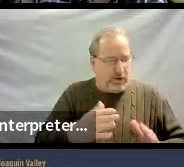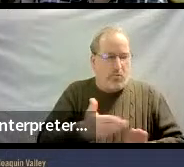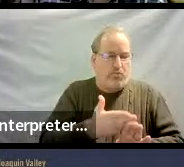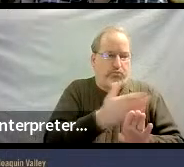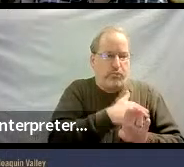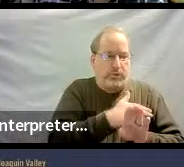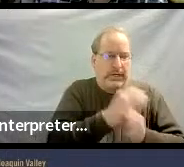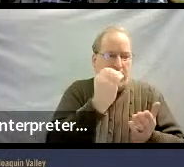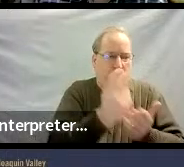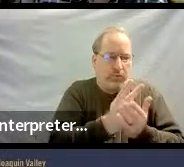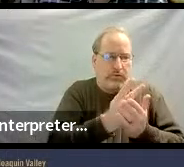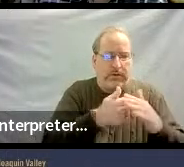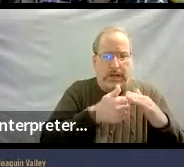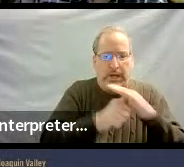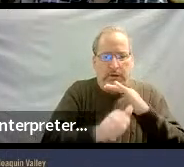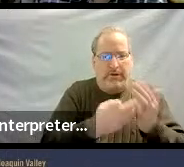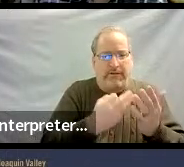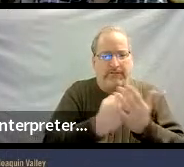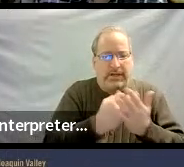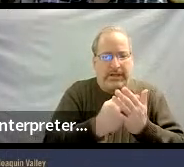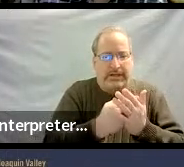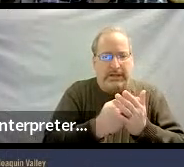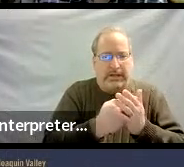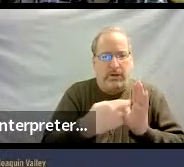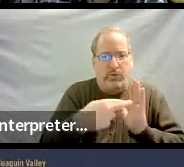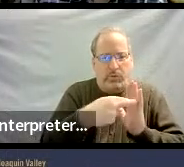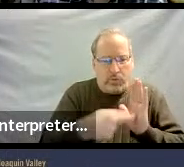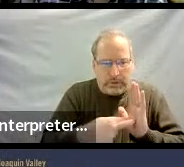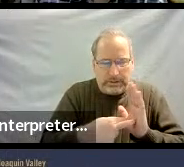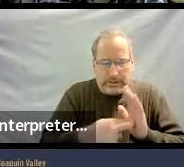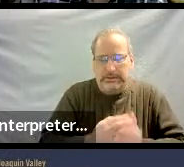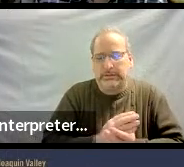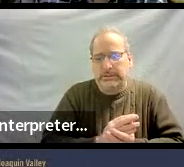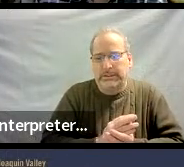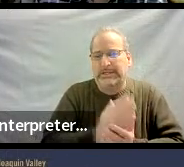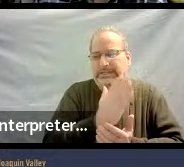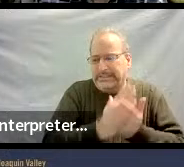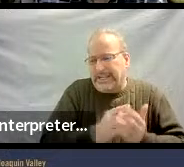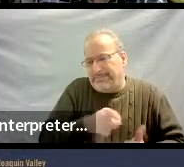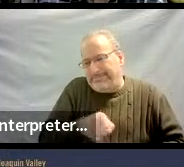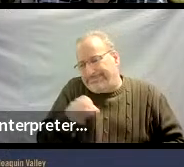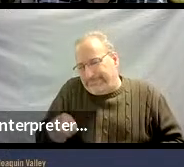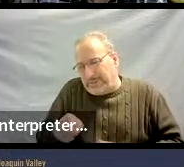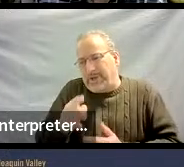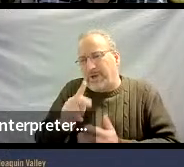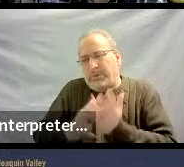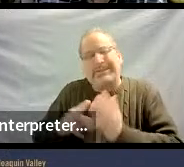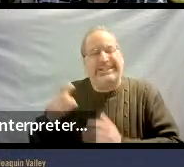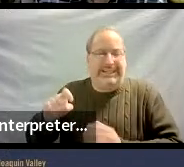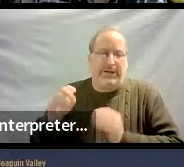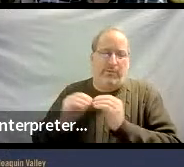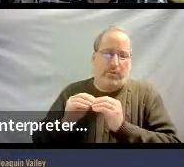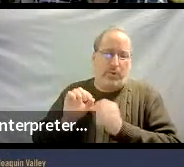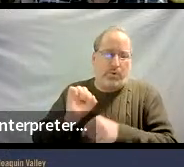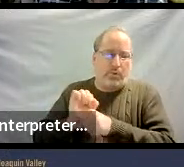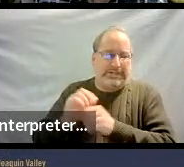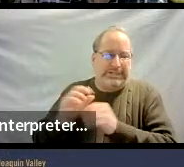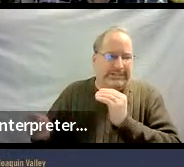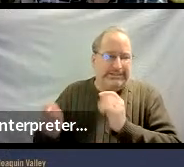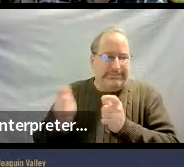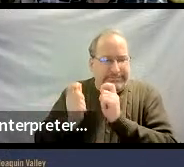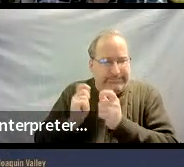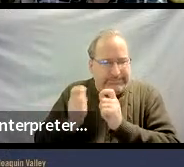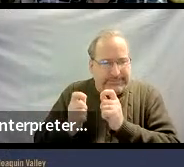pre-approved under the funding guidelines. Some of these programs need a little bit more work. They need what are